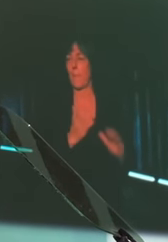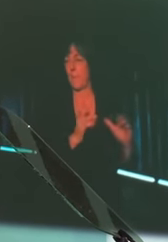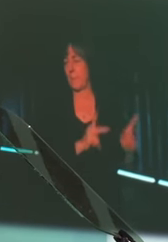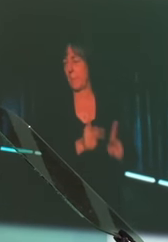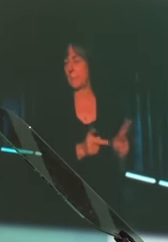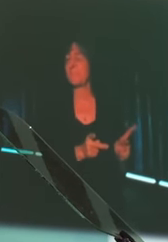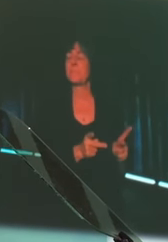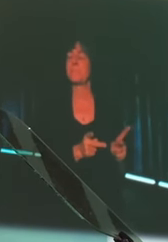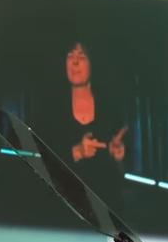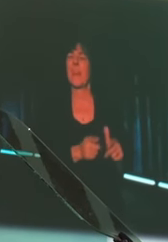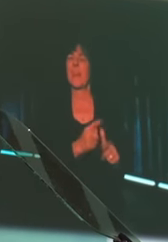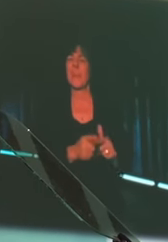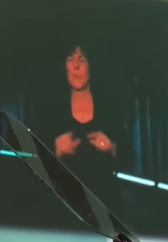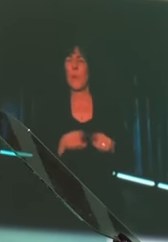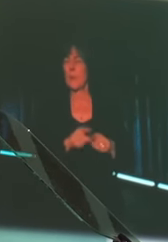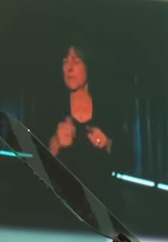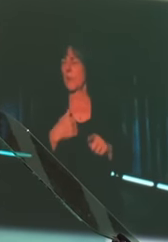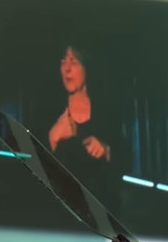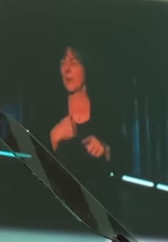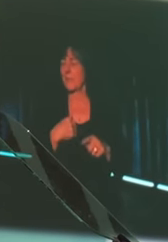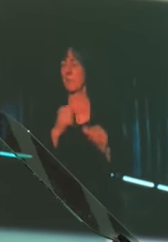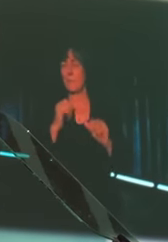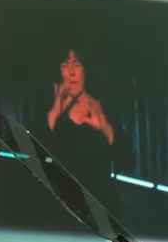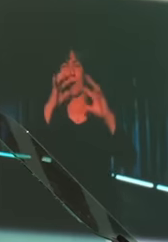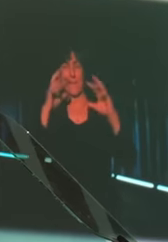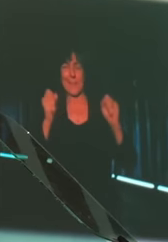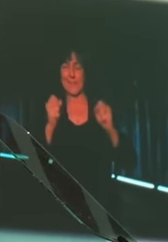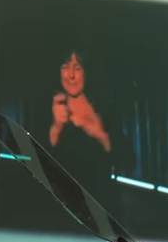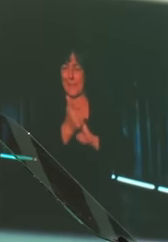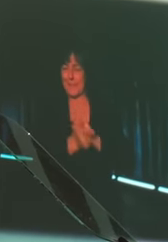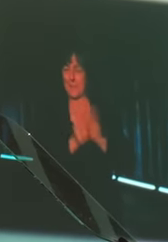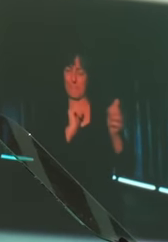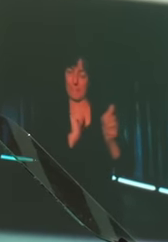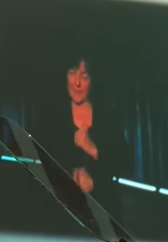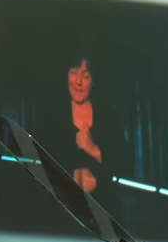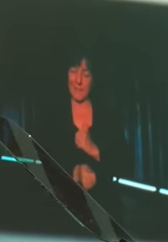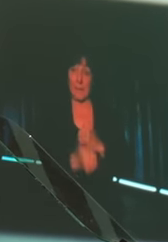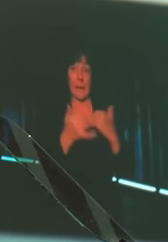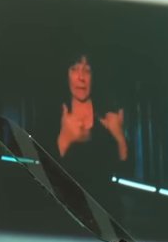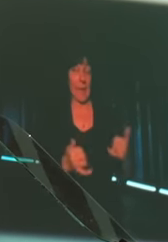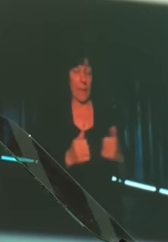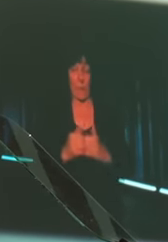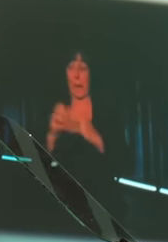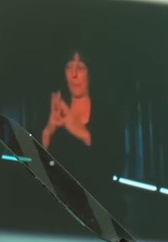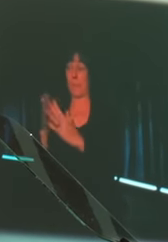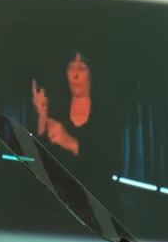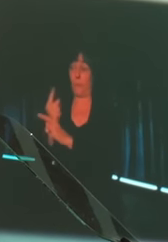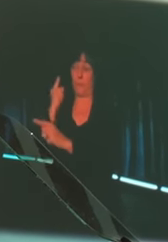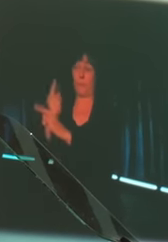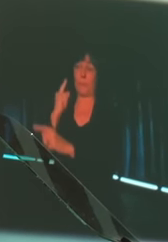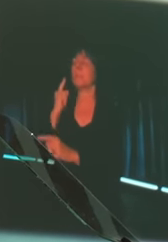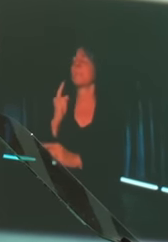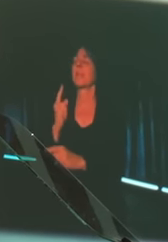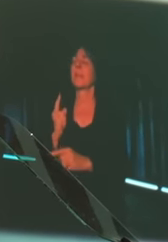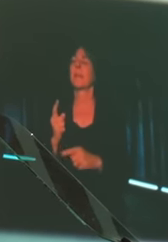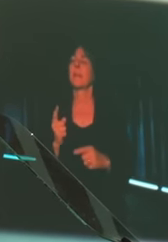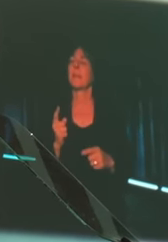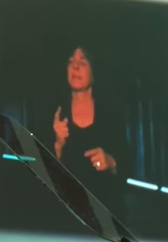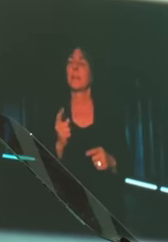And then we've gotten some pretty awesome pieces of legislation passed. Now we need to make sure that we're implementing those.